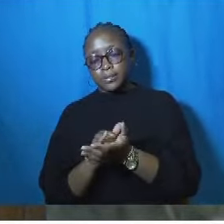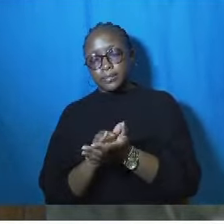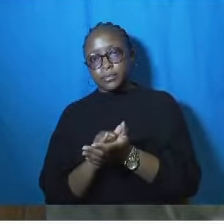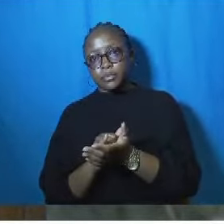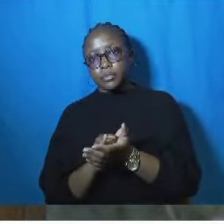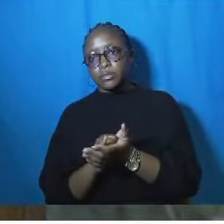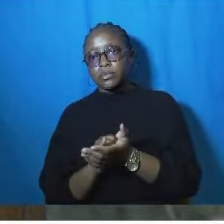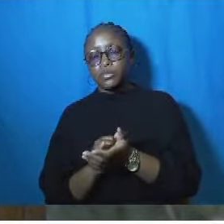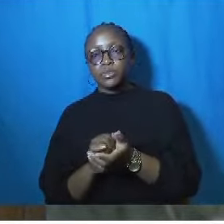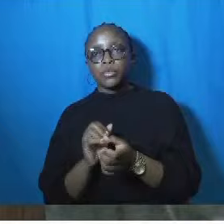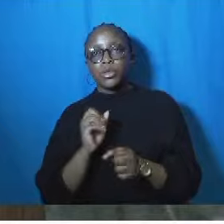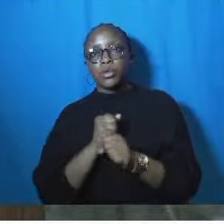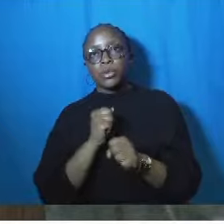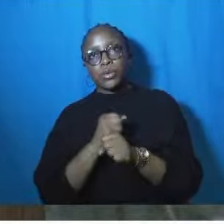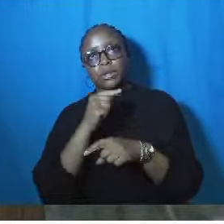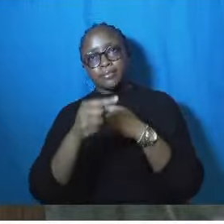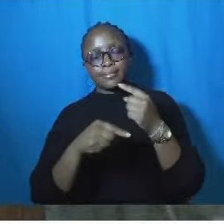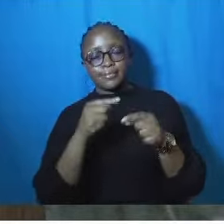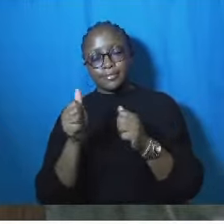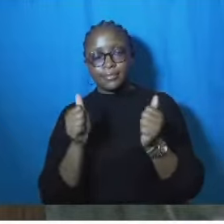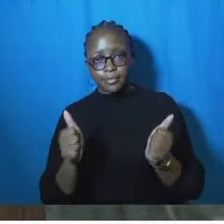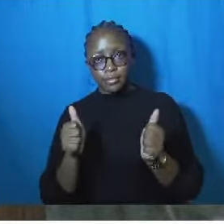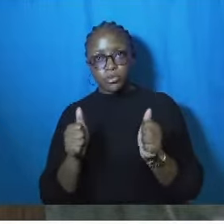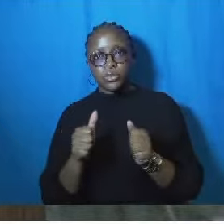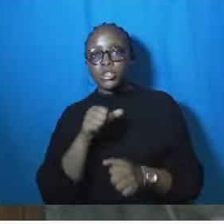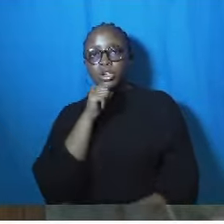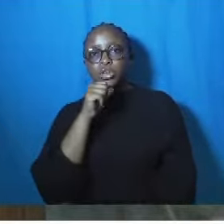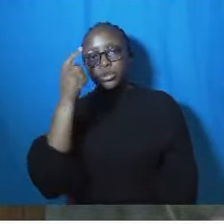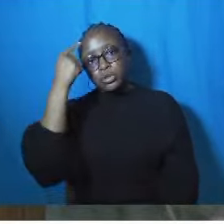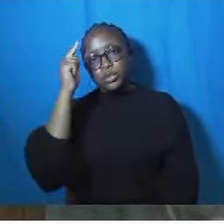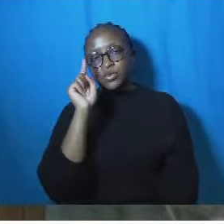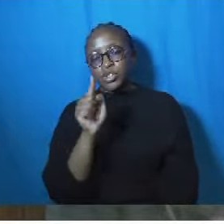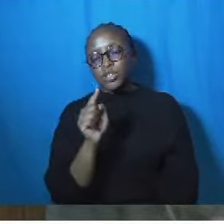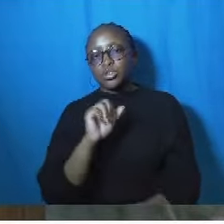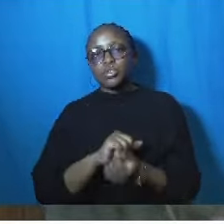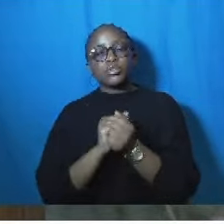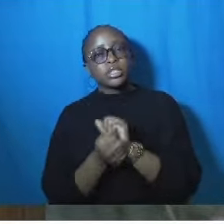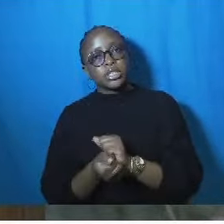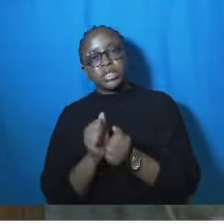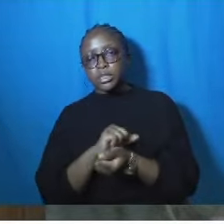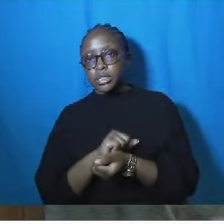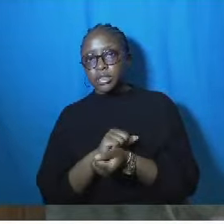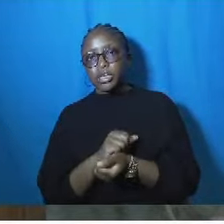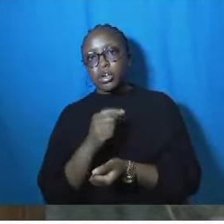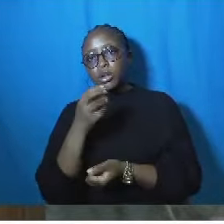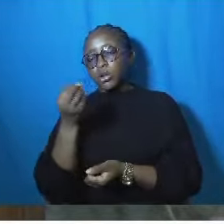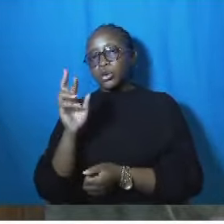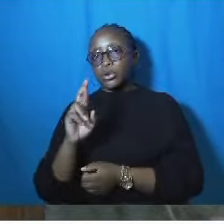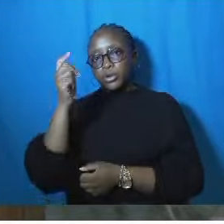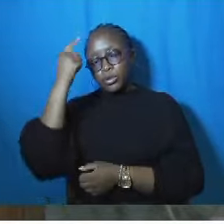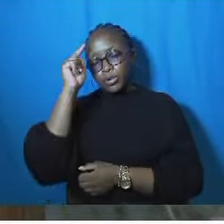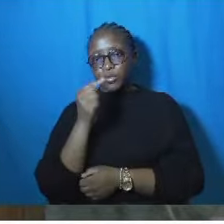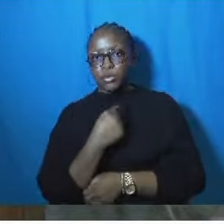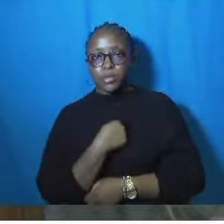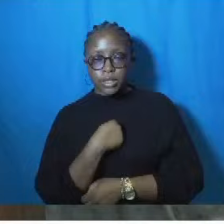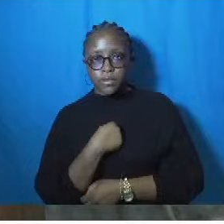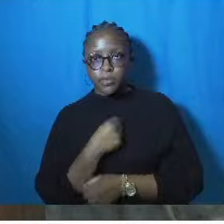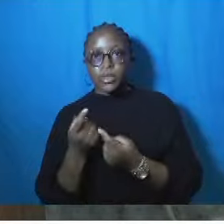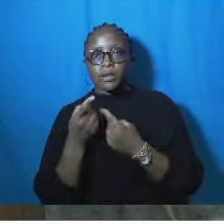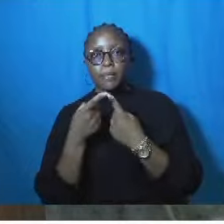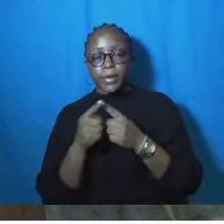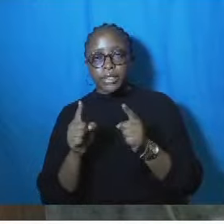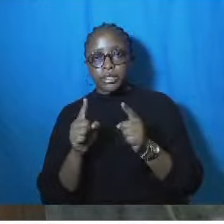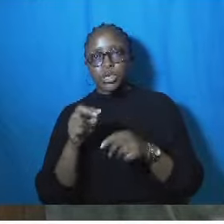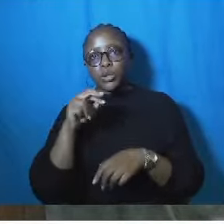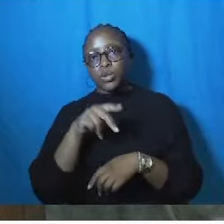not you and I to change them. It is to entrust them to the Lord as we walk along with them. And so we have